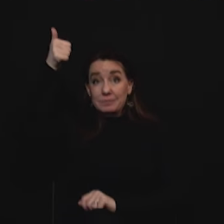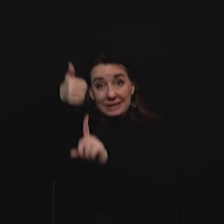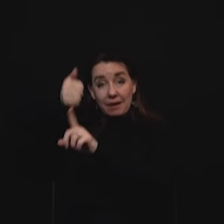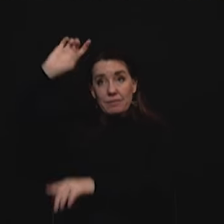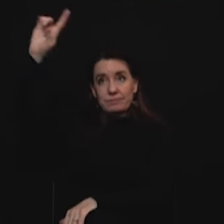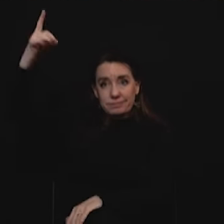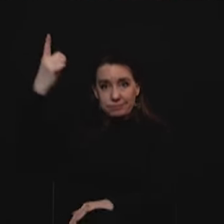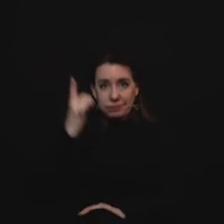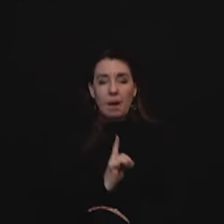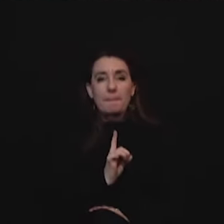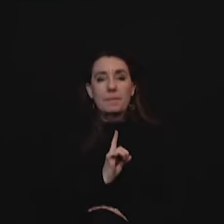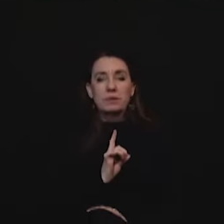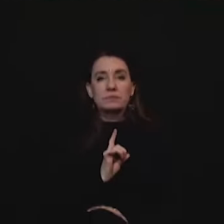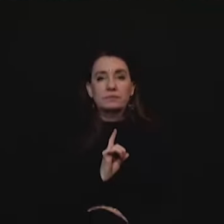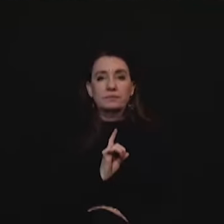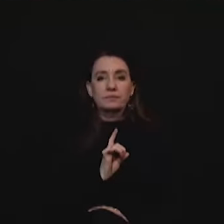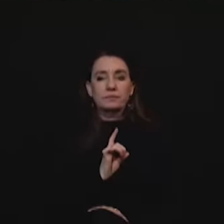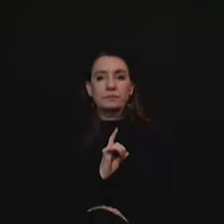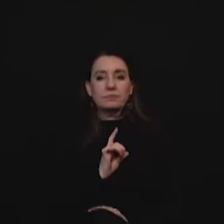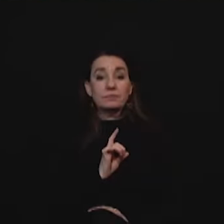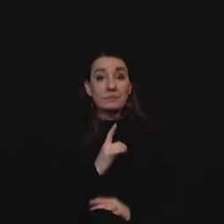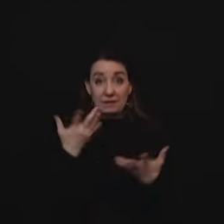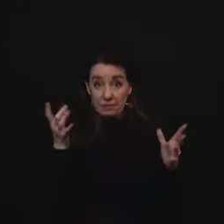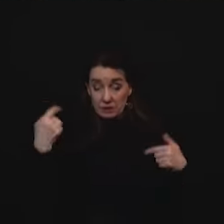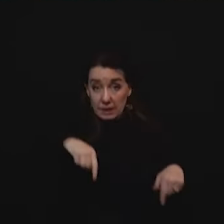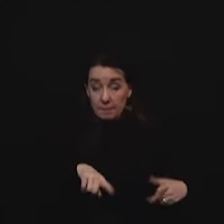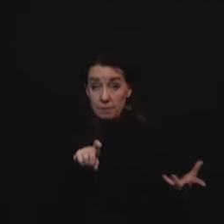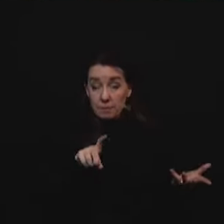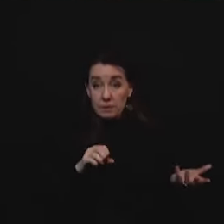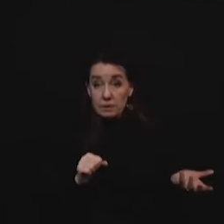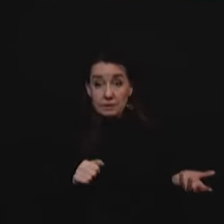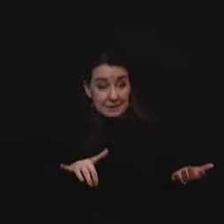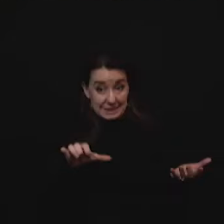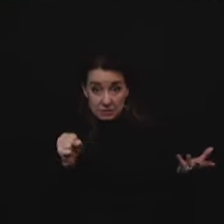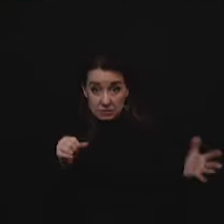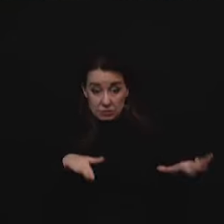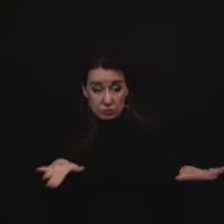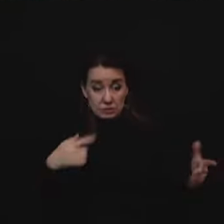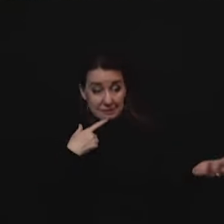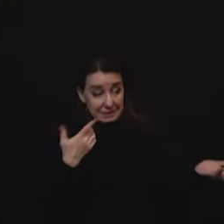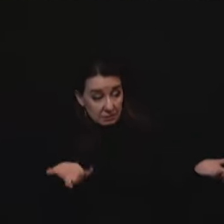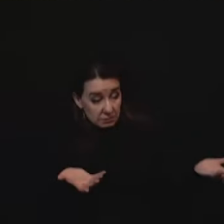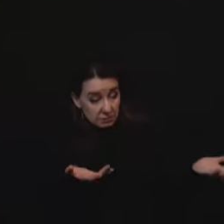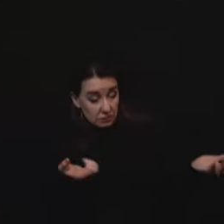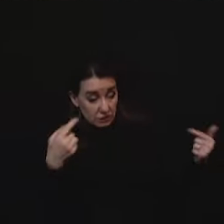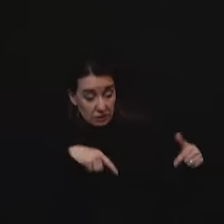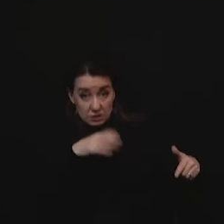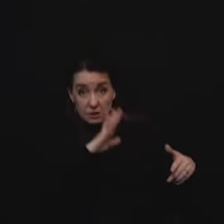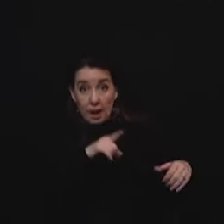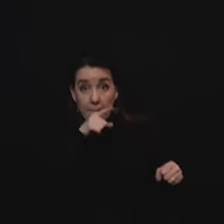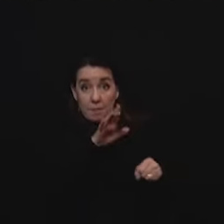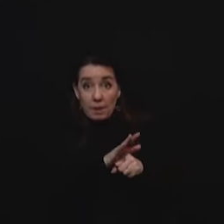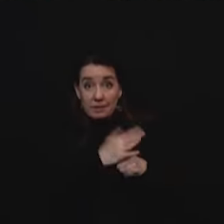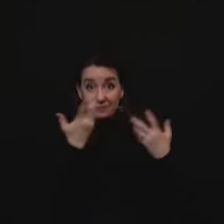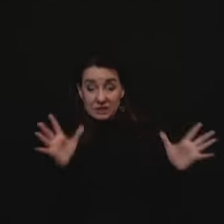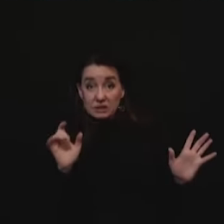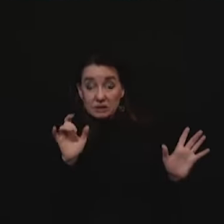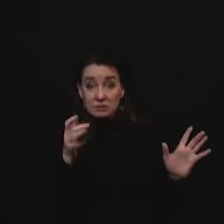come. Has he come? What do you guys think? Yeah. Did God fulfill his promise?